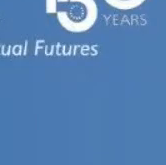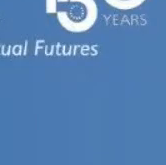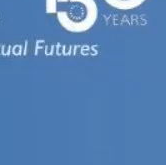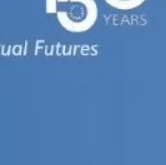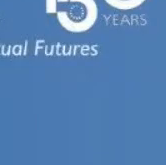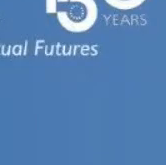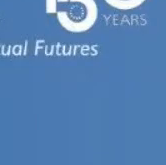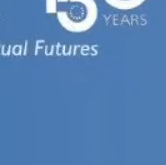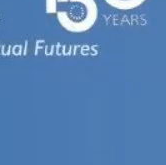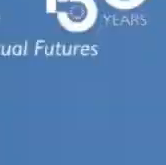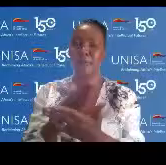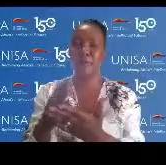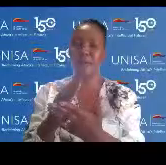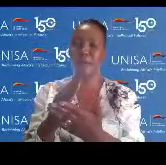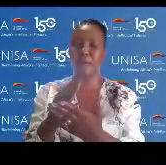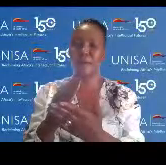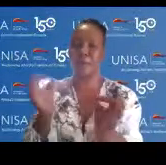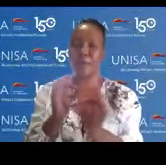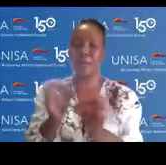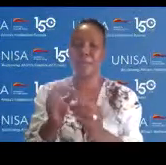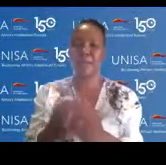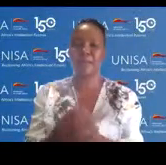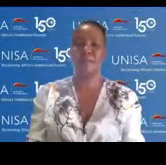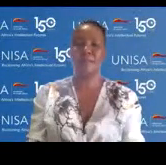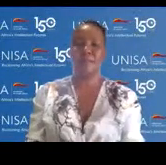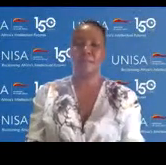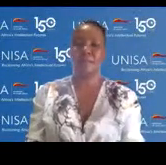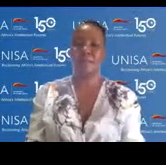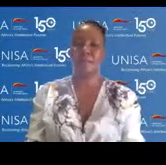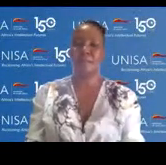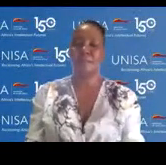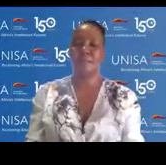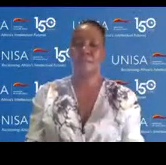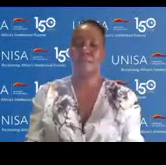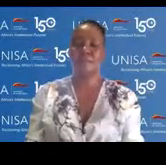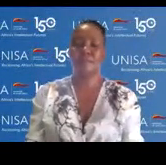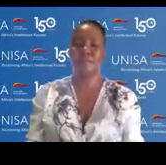Oh no, I'm talking and I'm not even sharing. Okay, then I must go back. Let me start again.